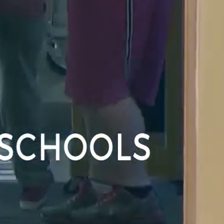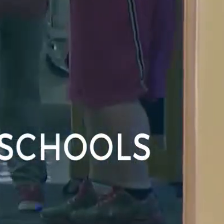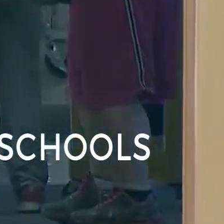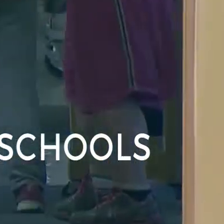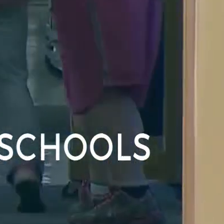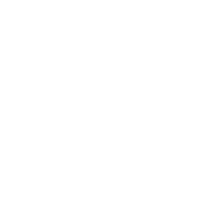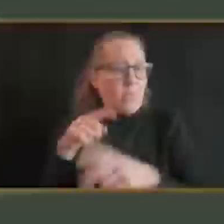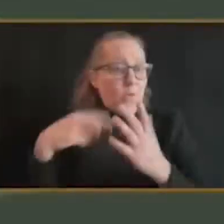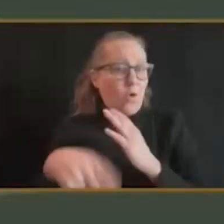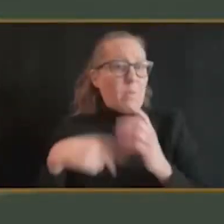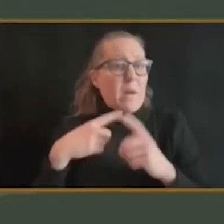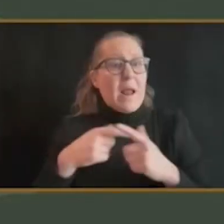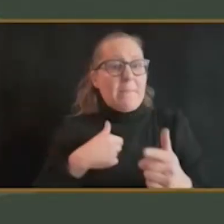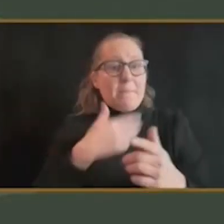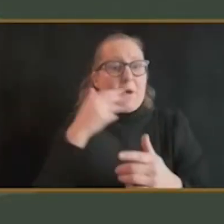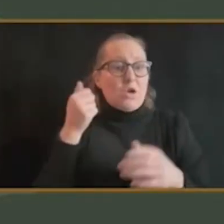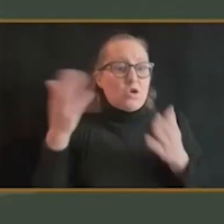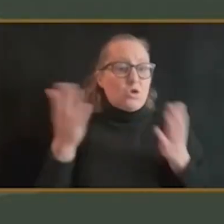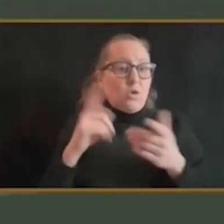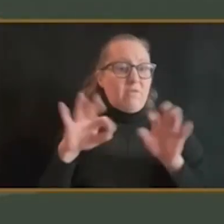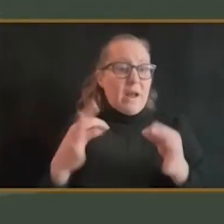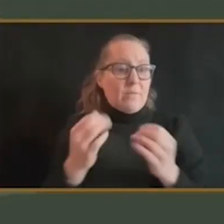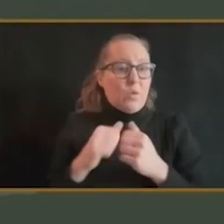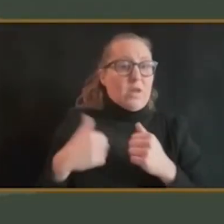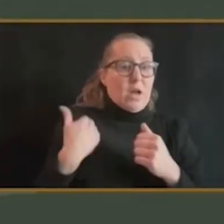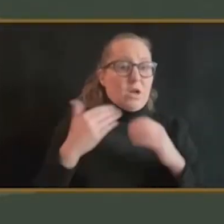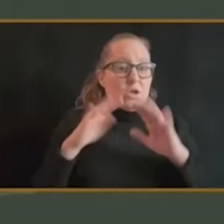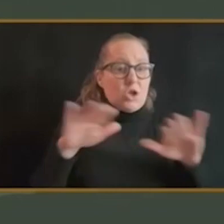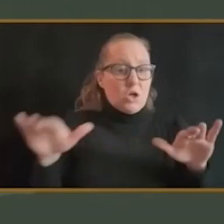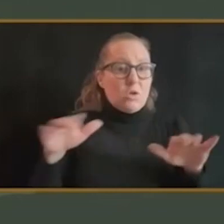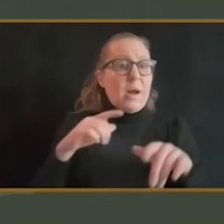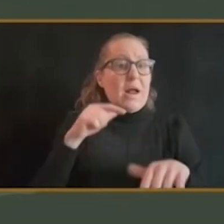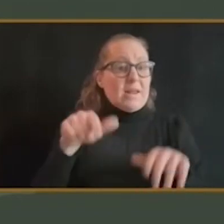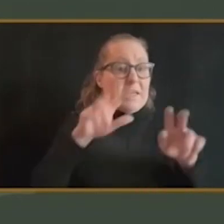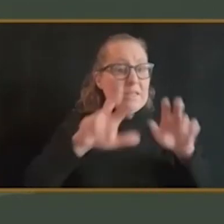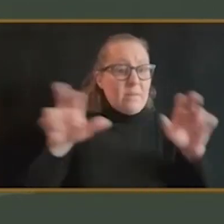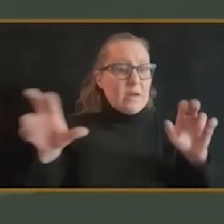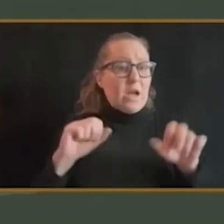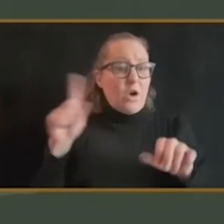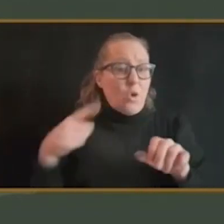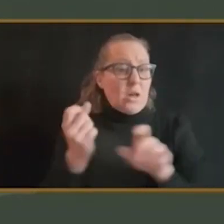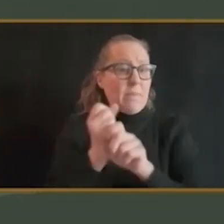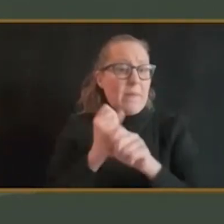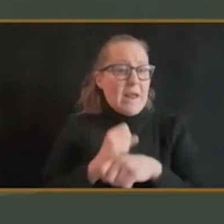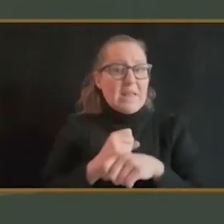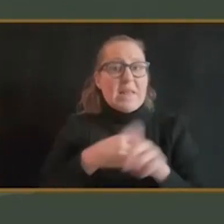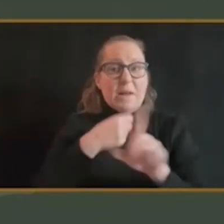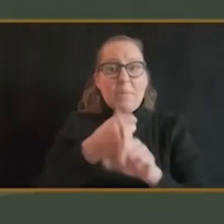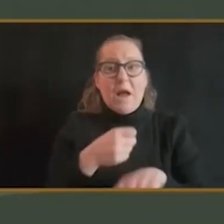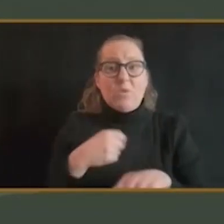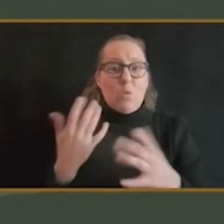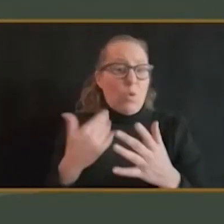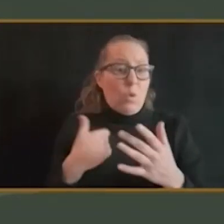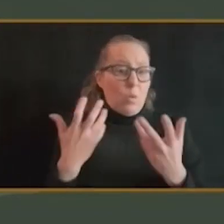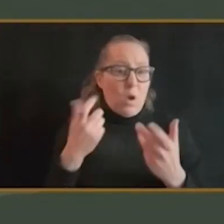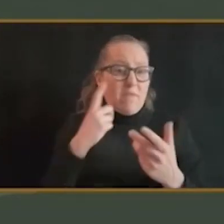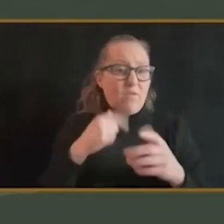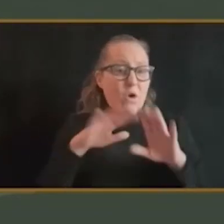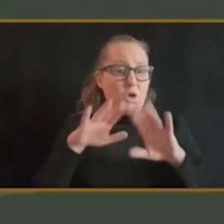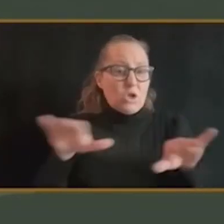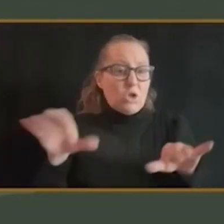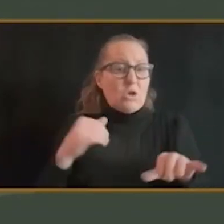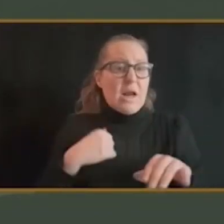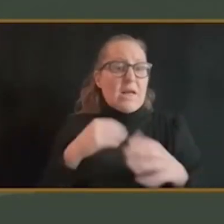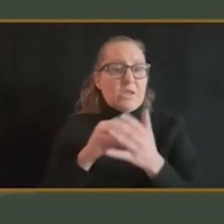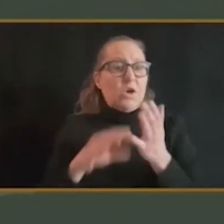schools. These investments can only make the desired impact for our children and students with focused leadership